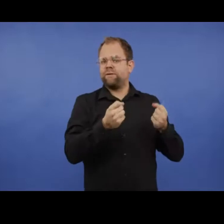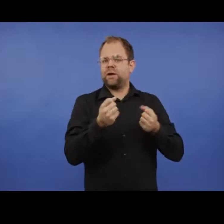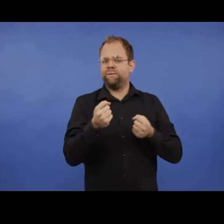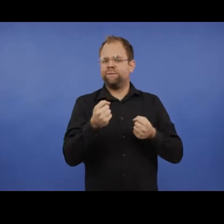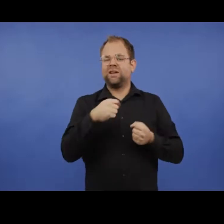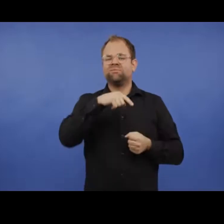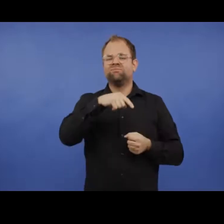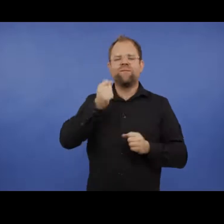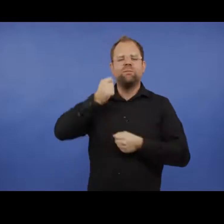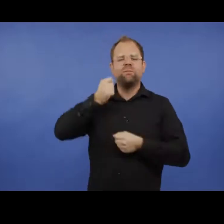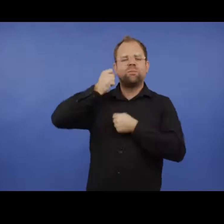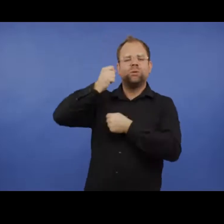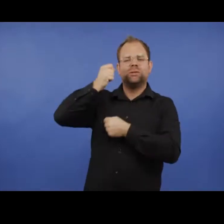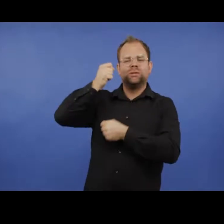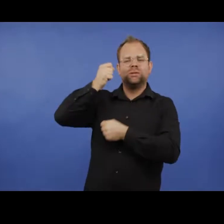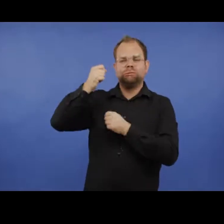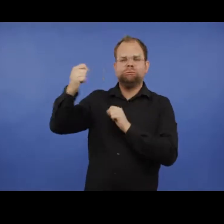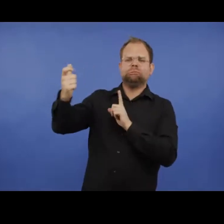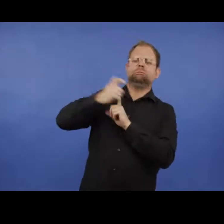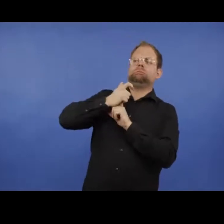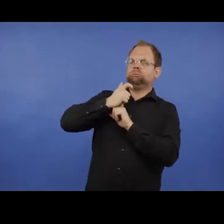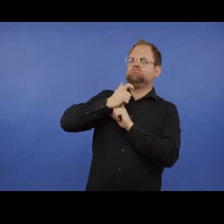they found